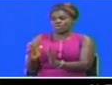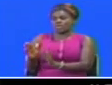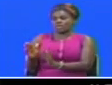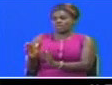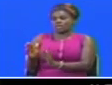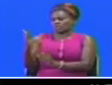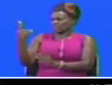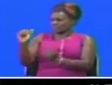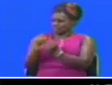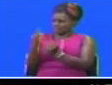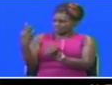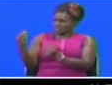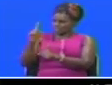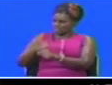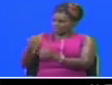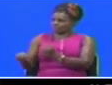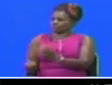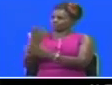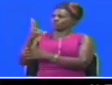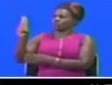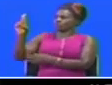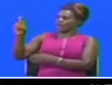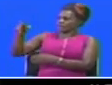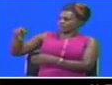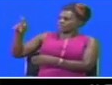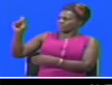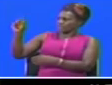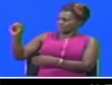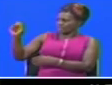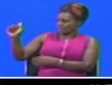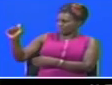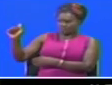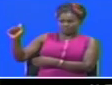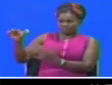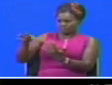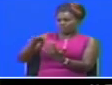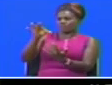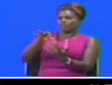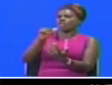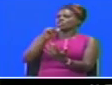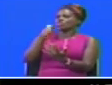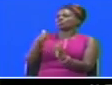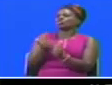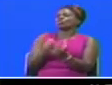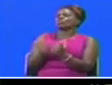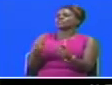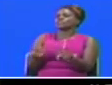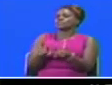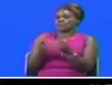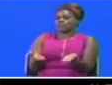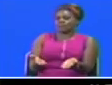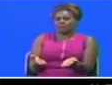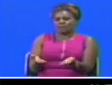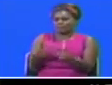that in 2013, when they formed the URP and TNA, the primaries were not as competitive as they are.